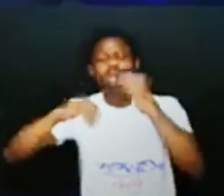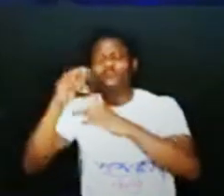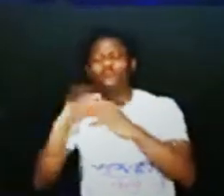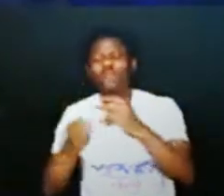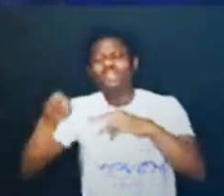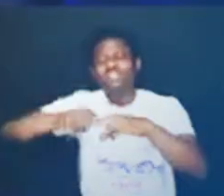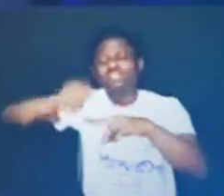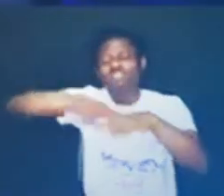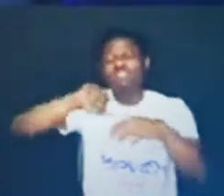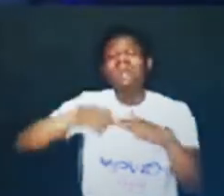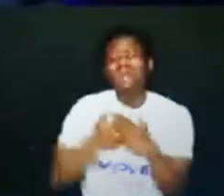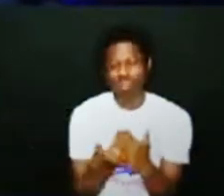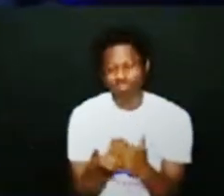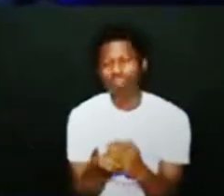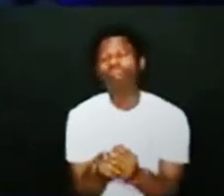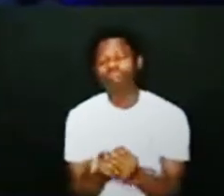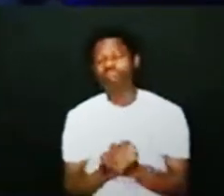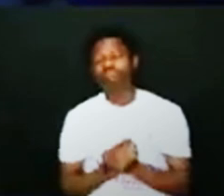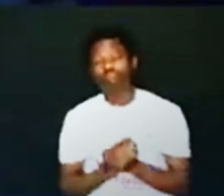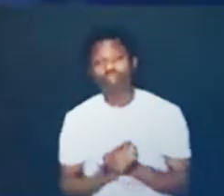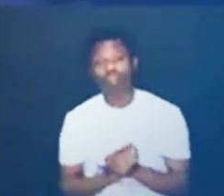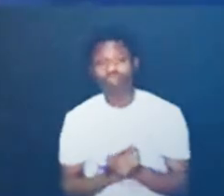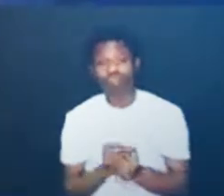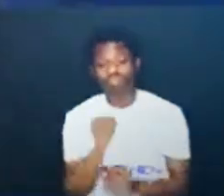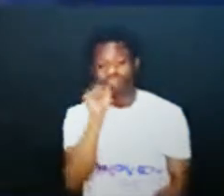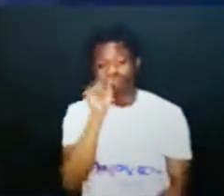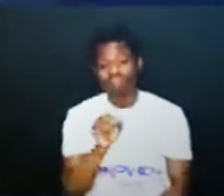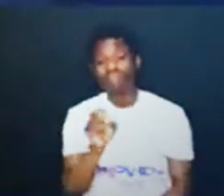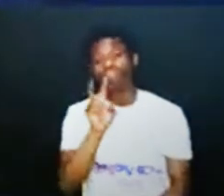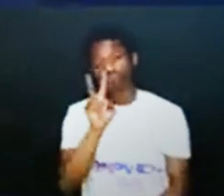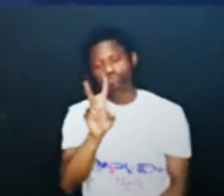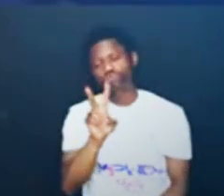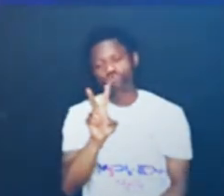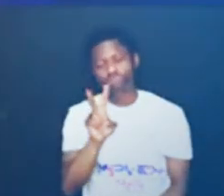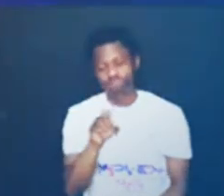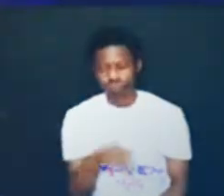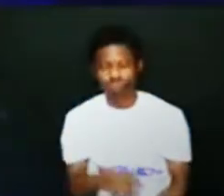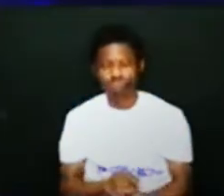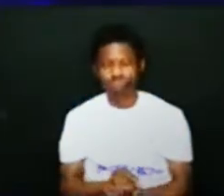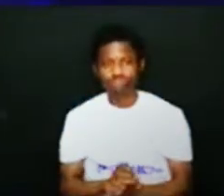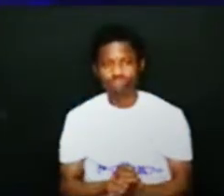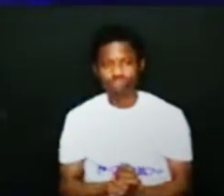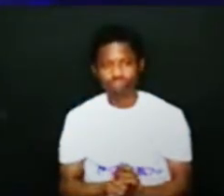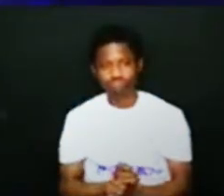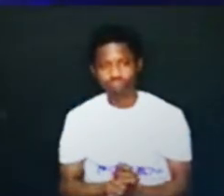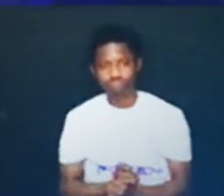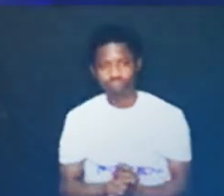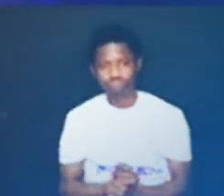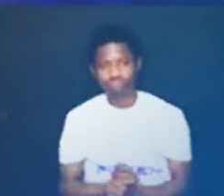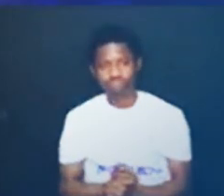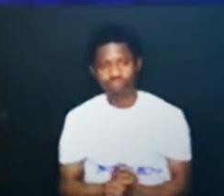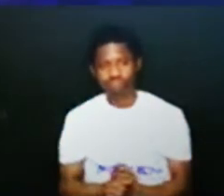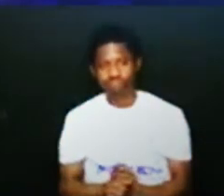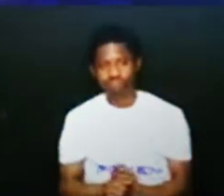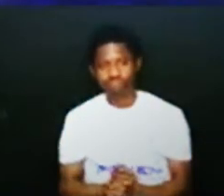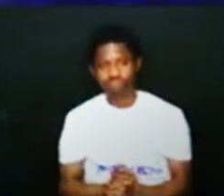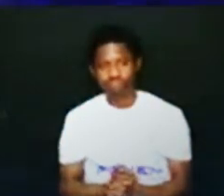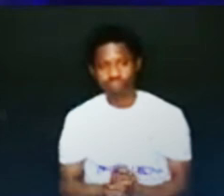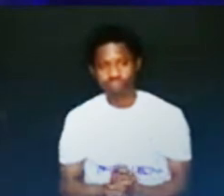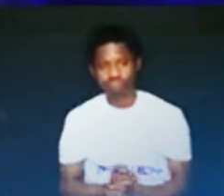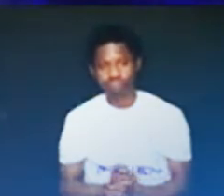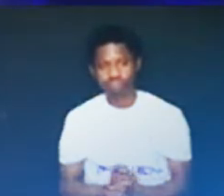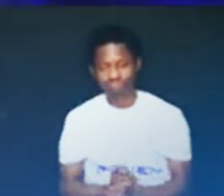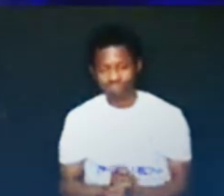Are we together? Okay, so from verse 2. Ti esha se afi nyimu mienu no a. This is the account of